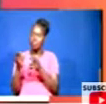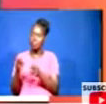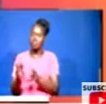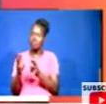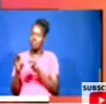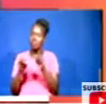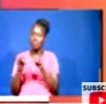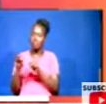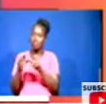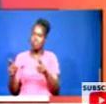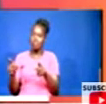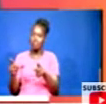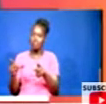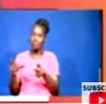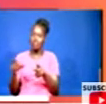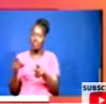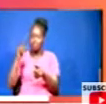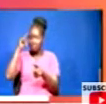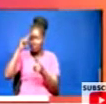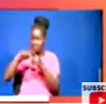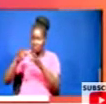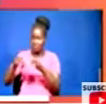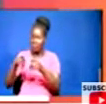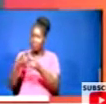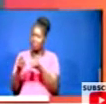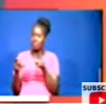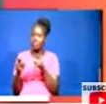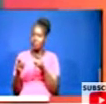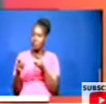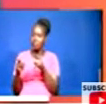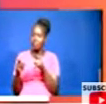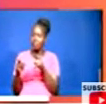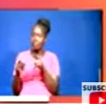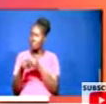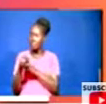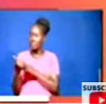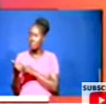managing land that is meant to be used for agriculture. But the other